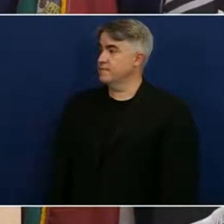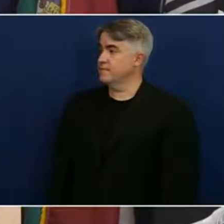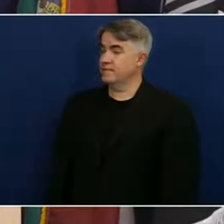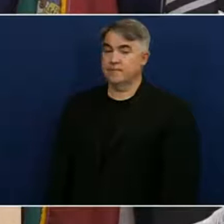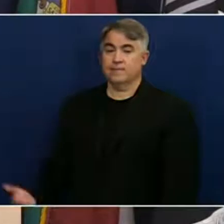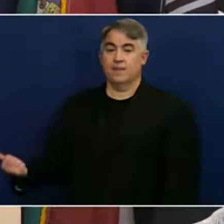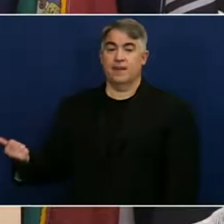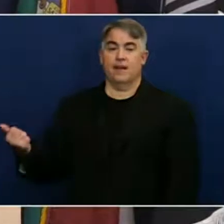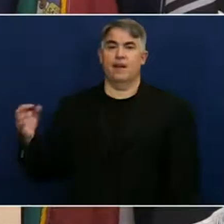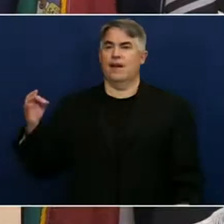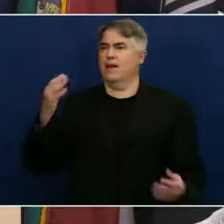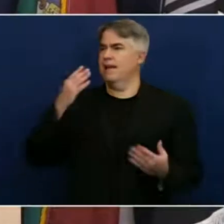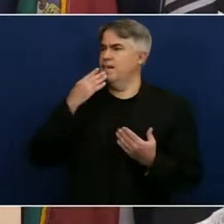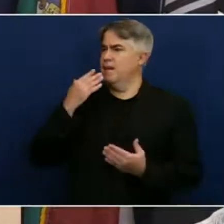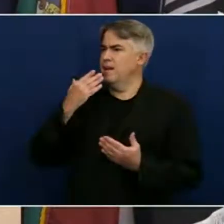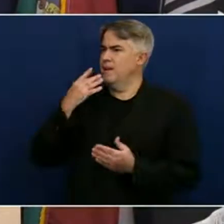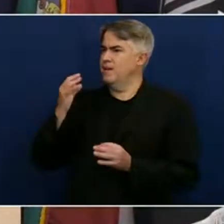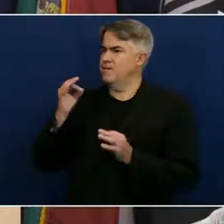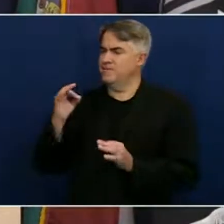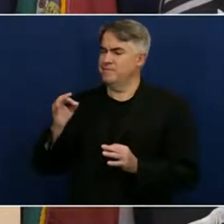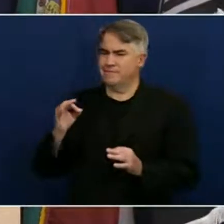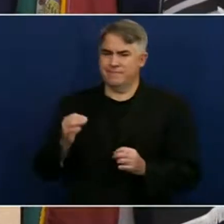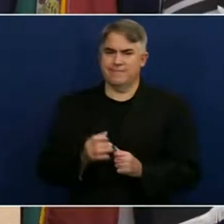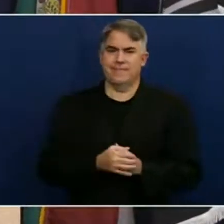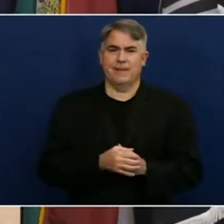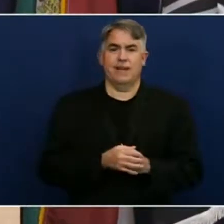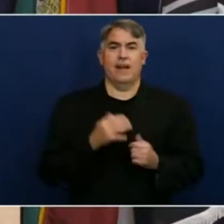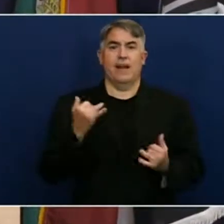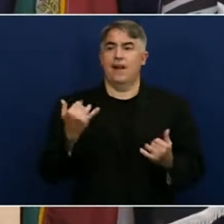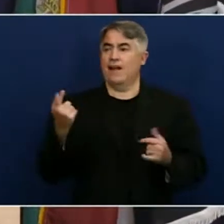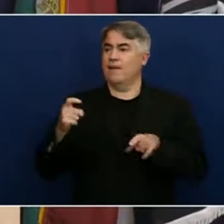Thank you, Vice Chair Vargas. We'll now go into our call-in questions.